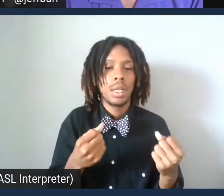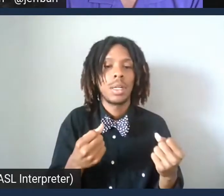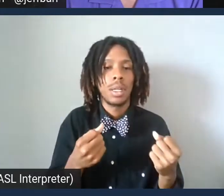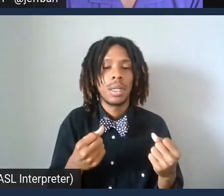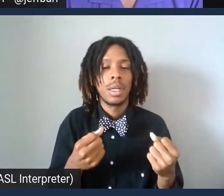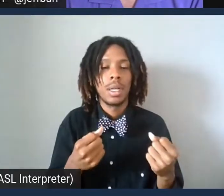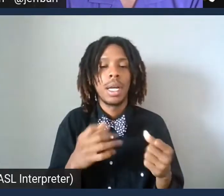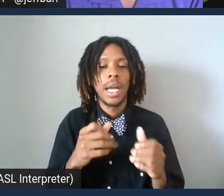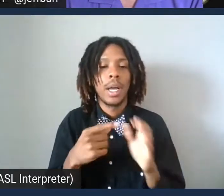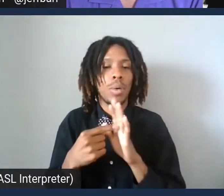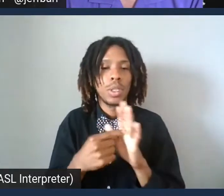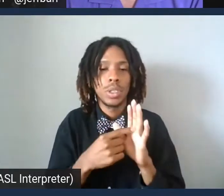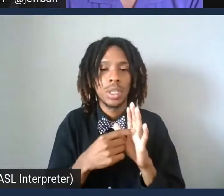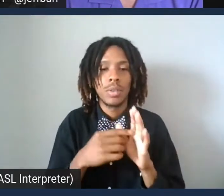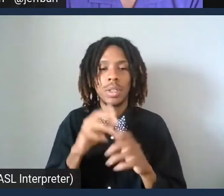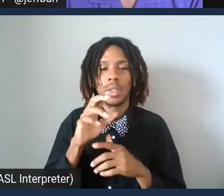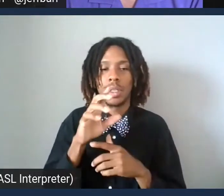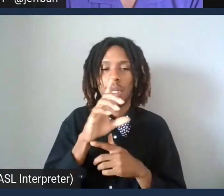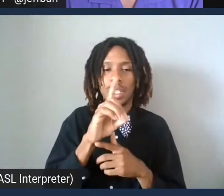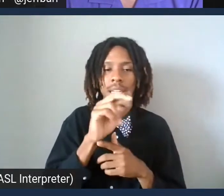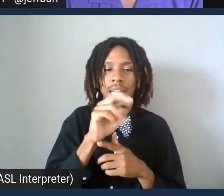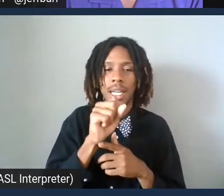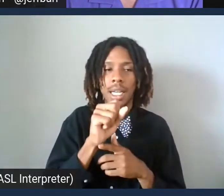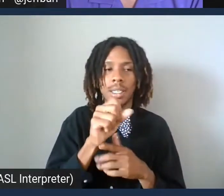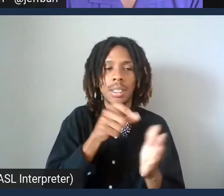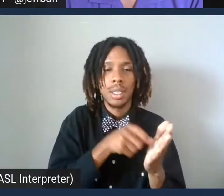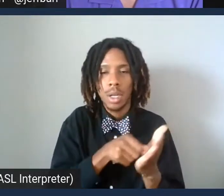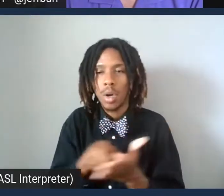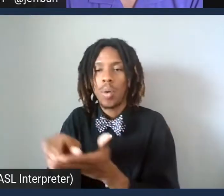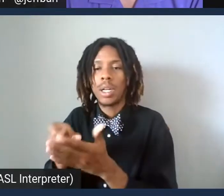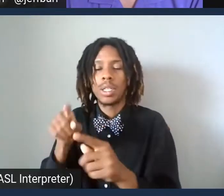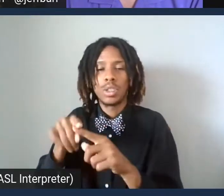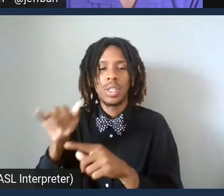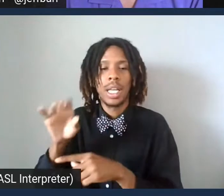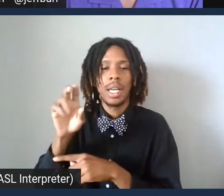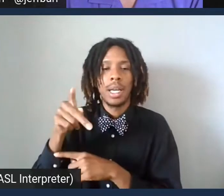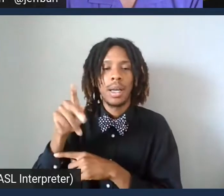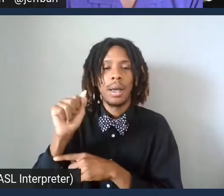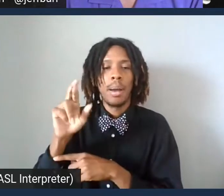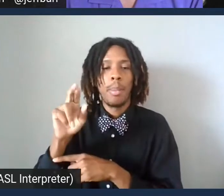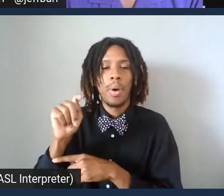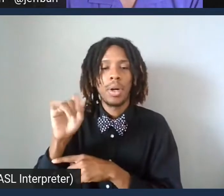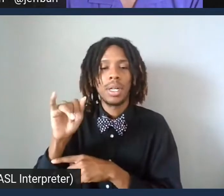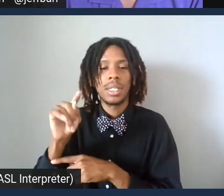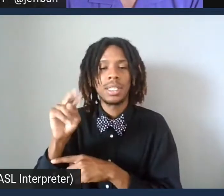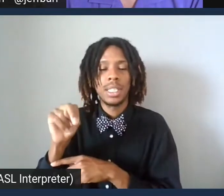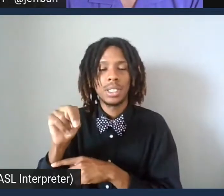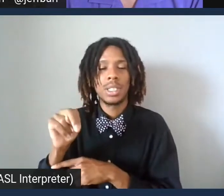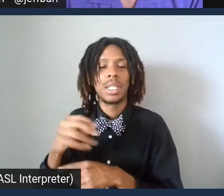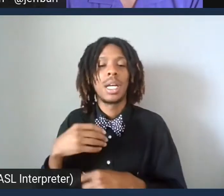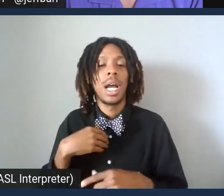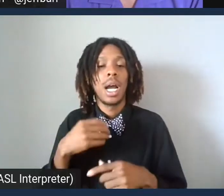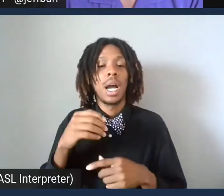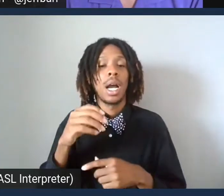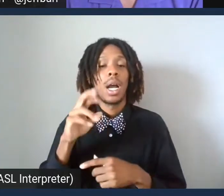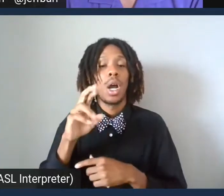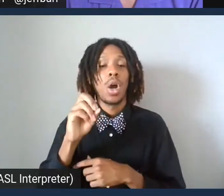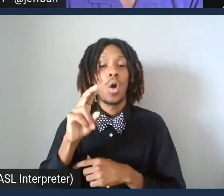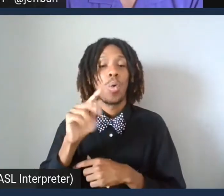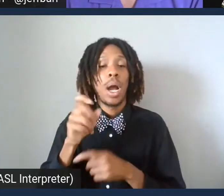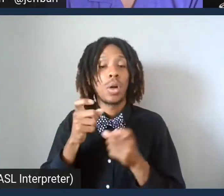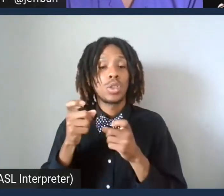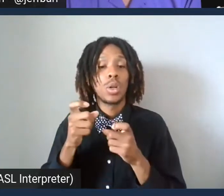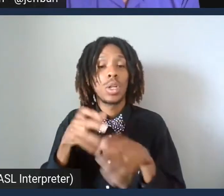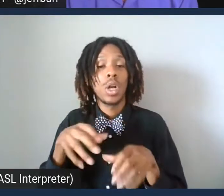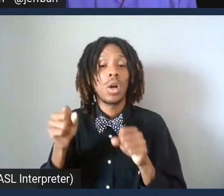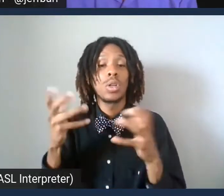signify roughly three DNS to route traffic to that partition. And our routing controls are actually hosted in what